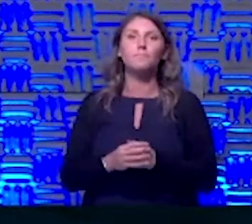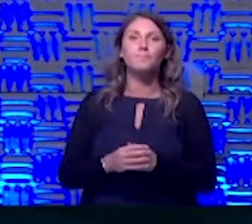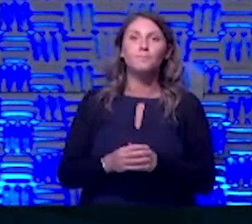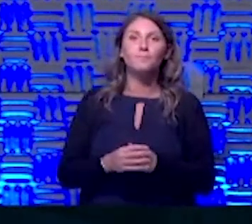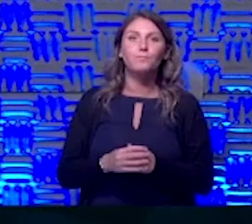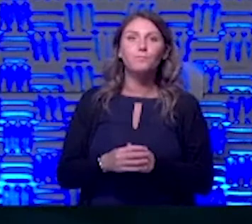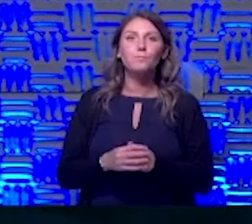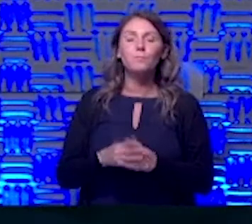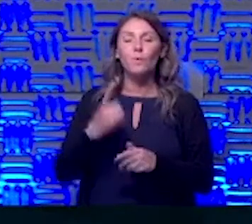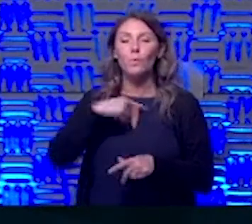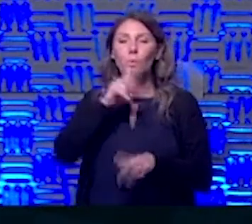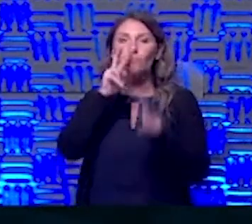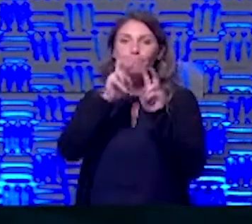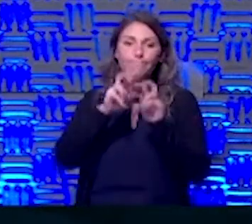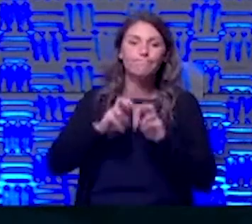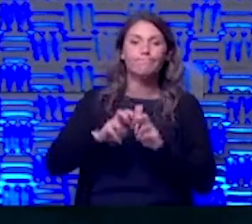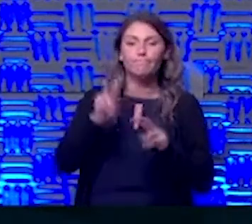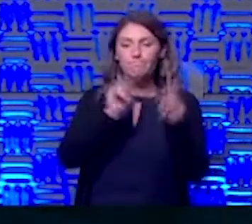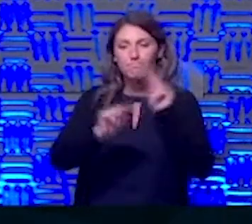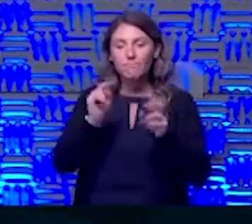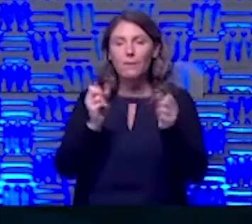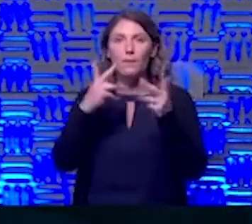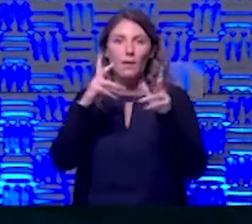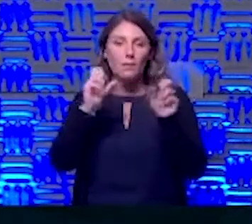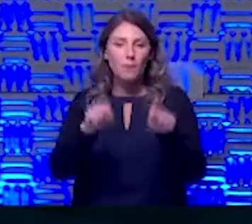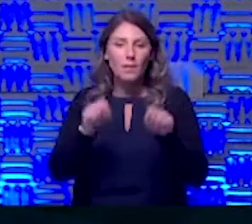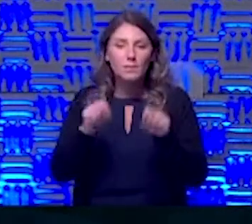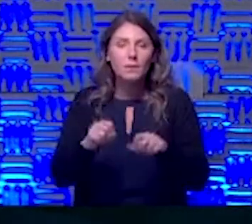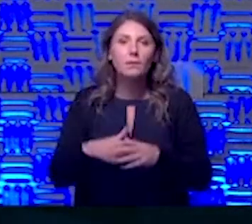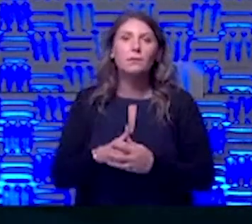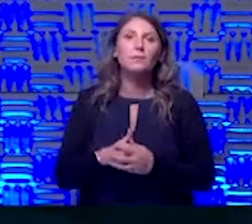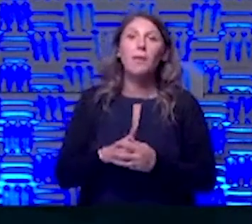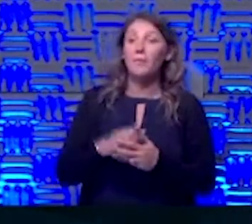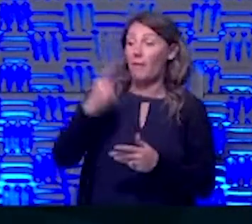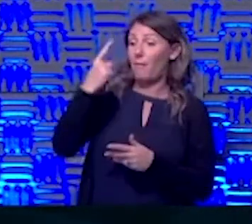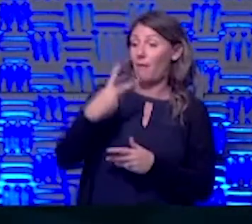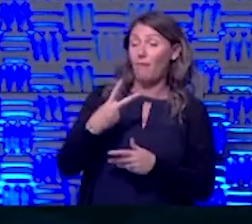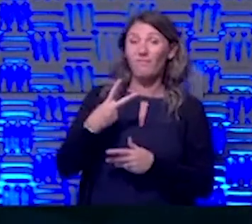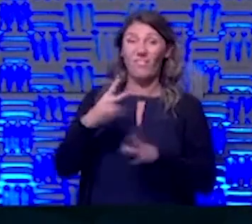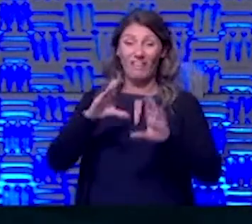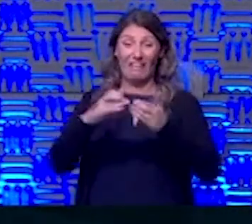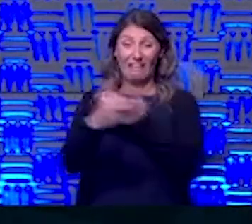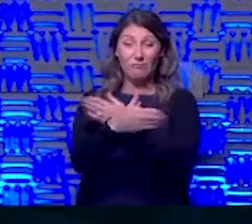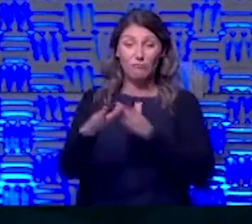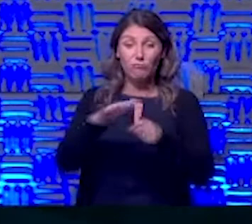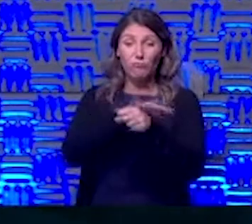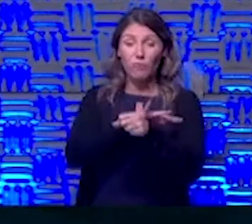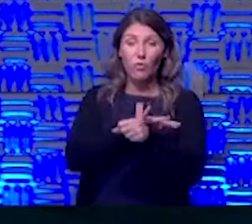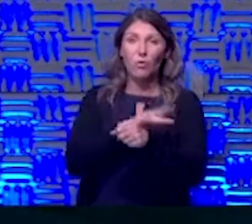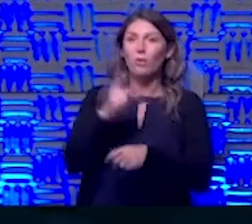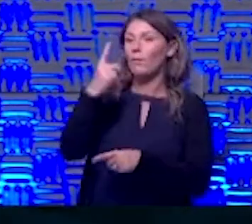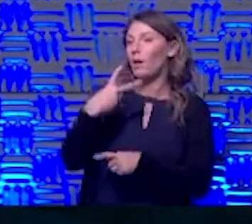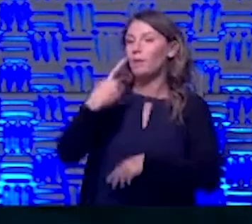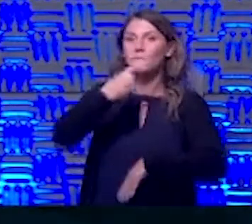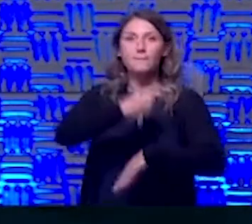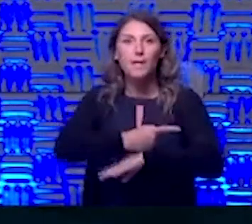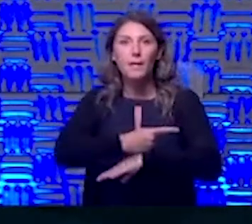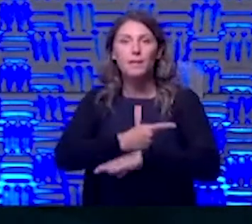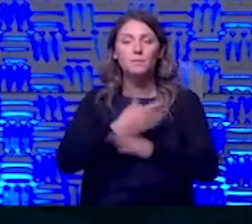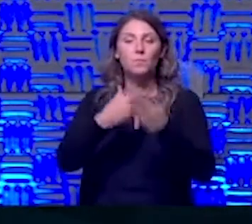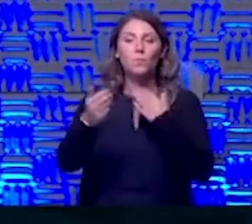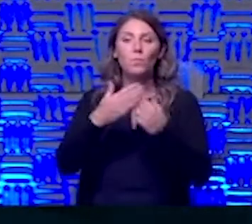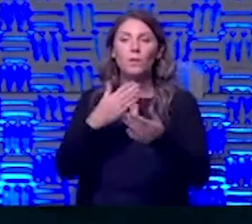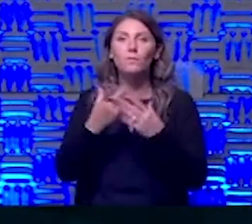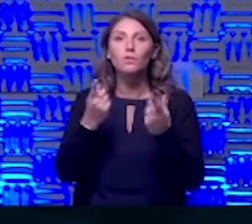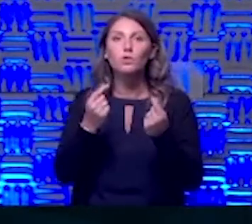They've looked at a lot of different possibilities, half classes, half days. I think whatever we can